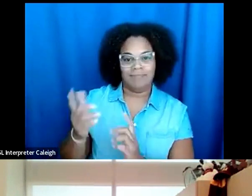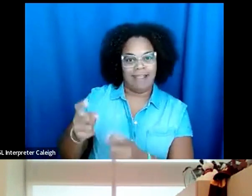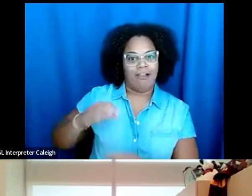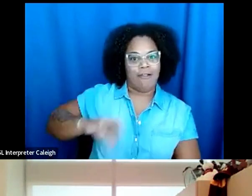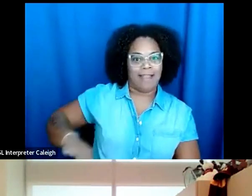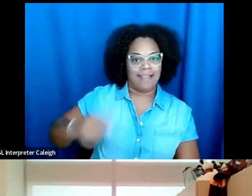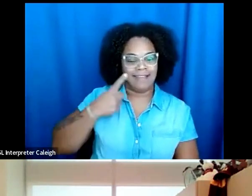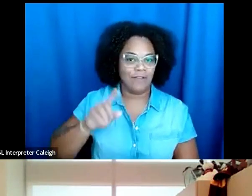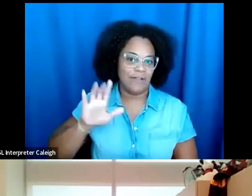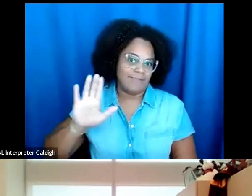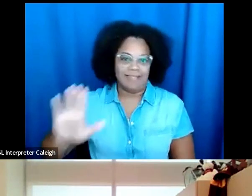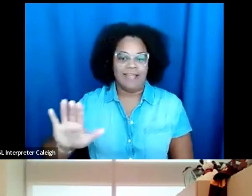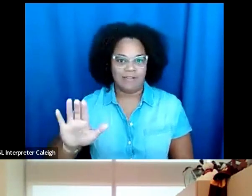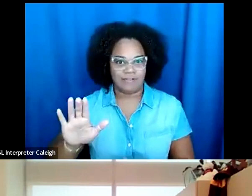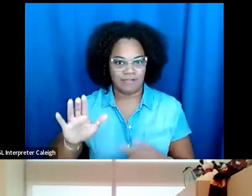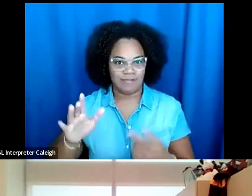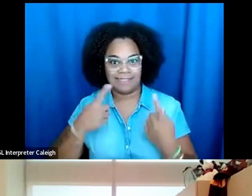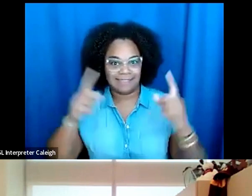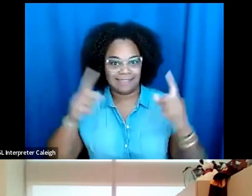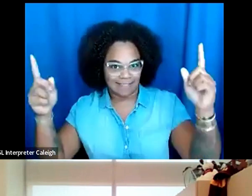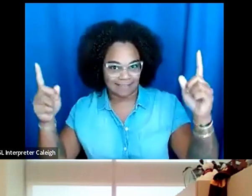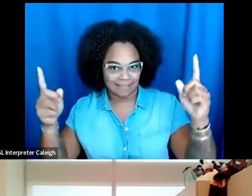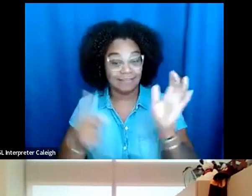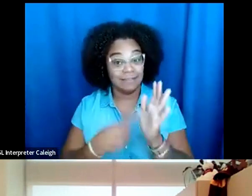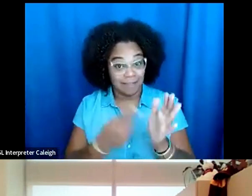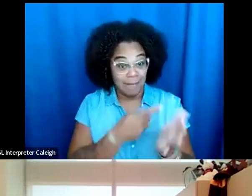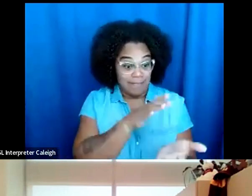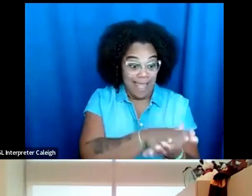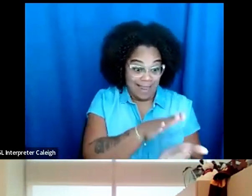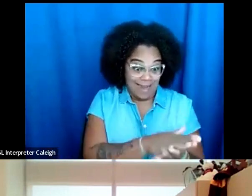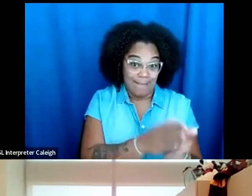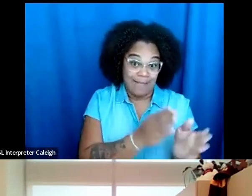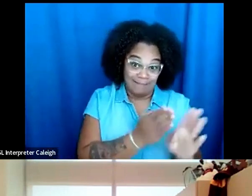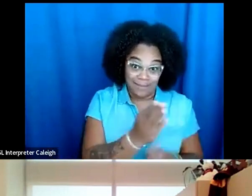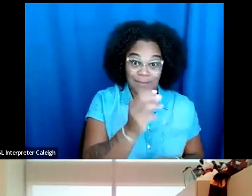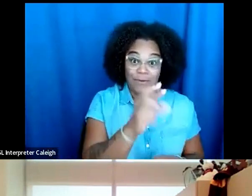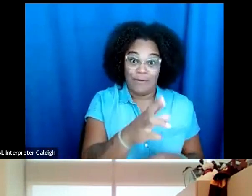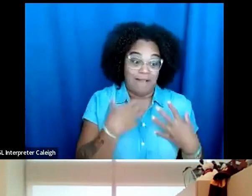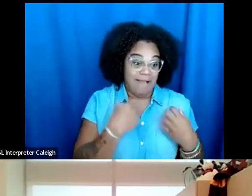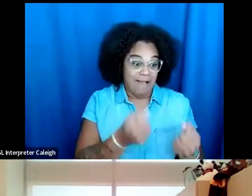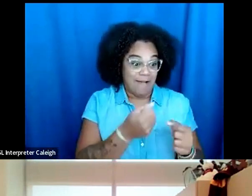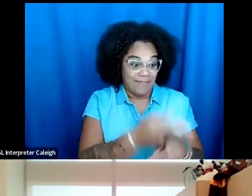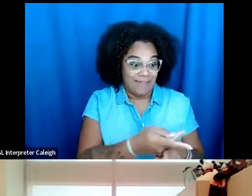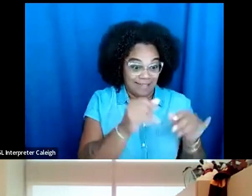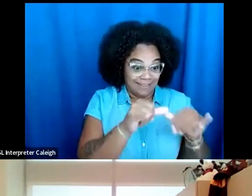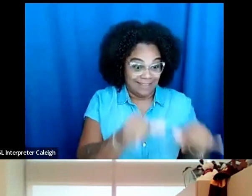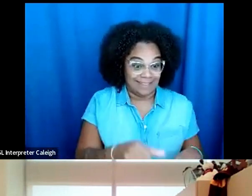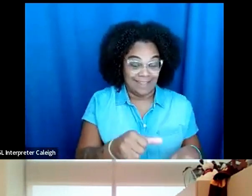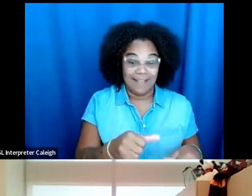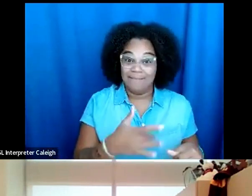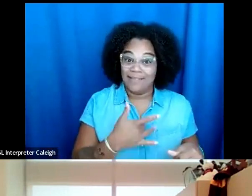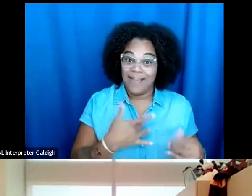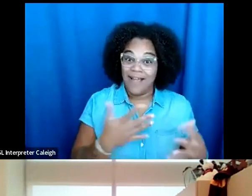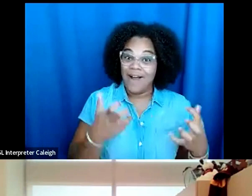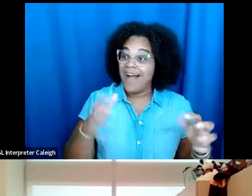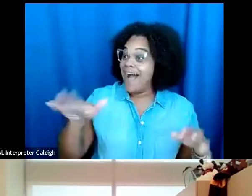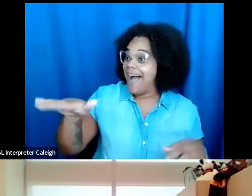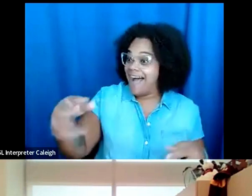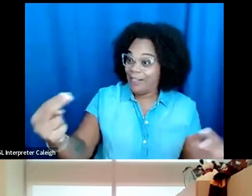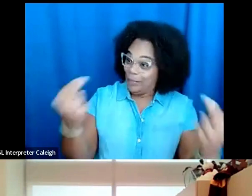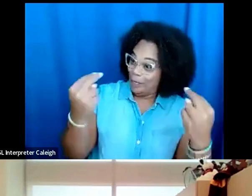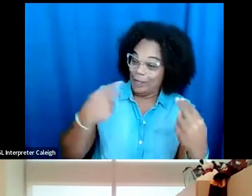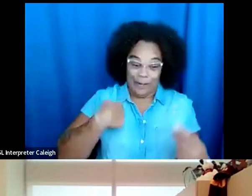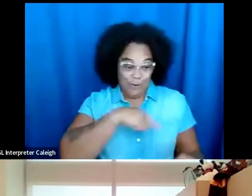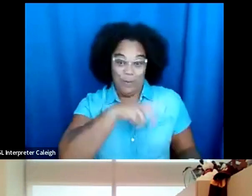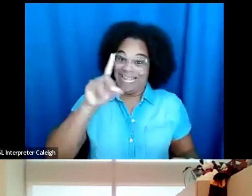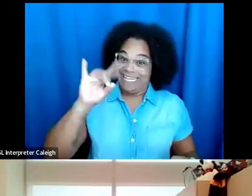healthcare system will want to say, oh gosh, look what we've done, when really it was the community that was responsible for it.